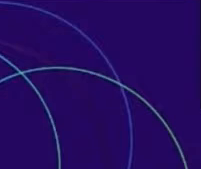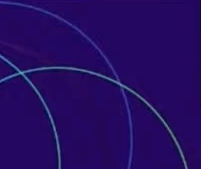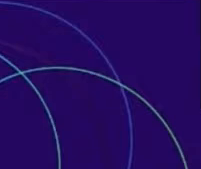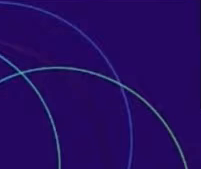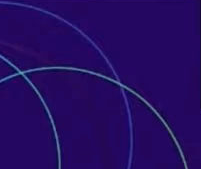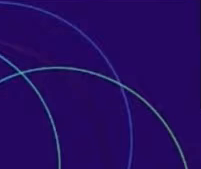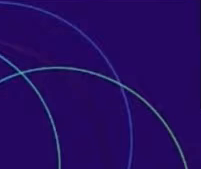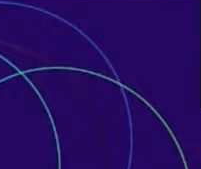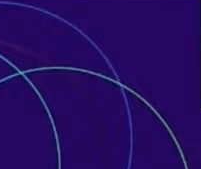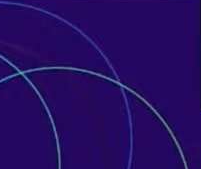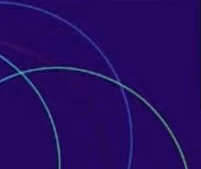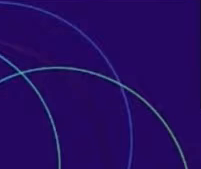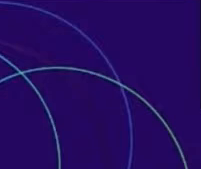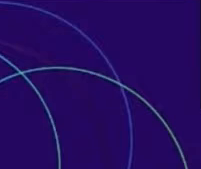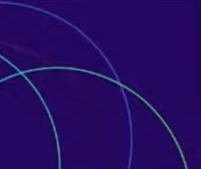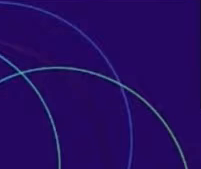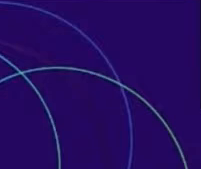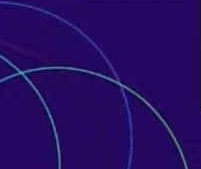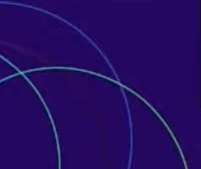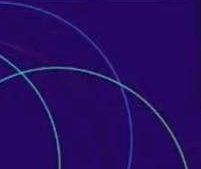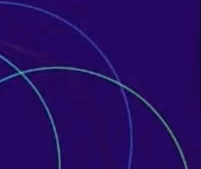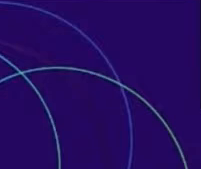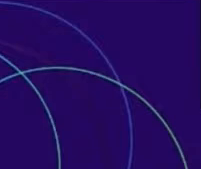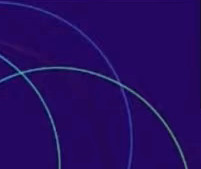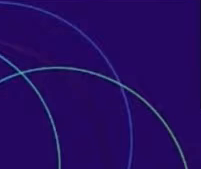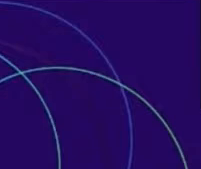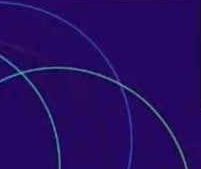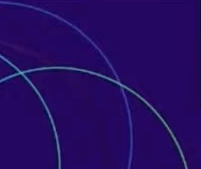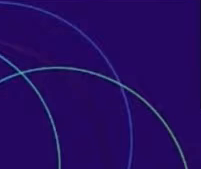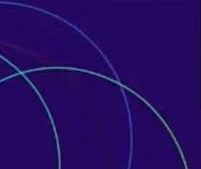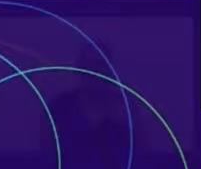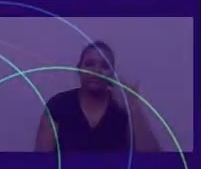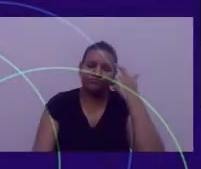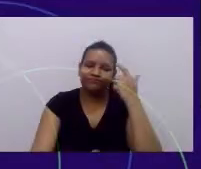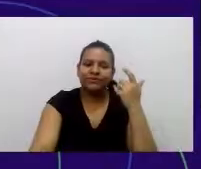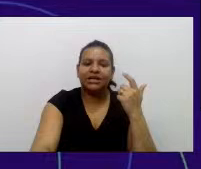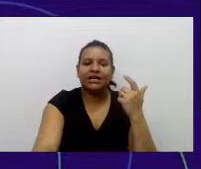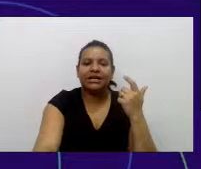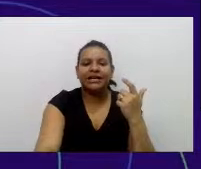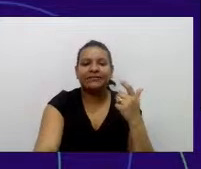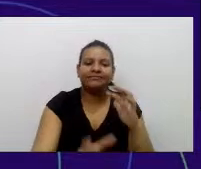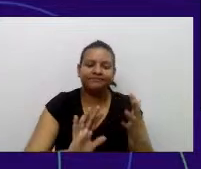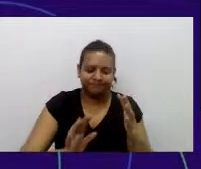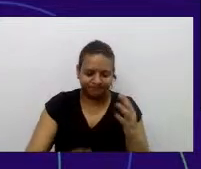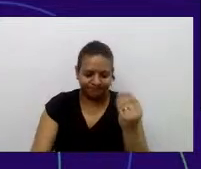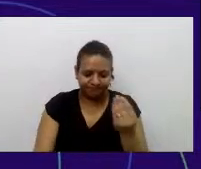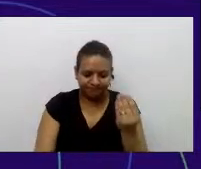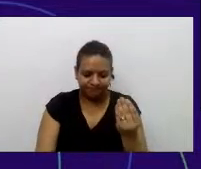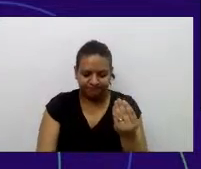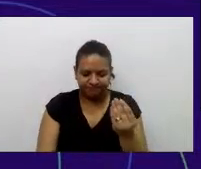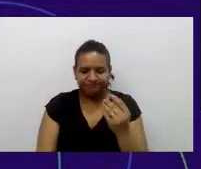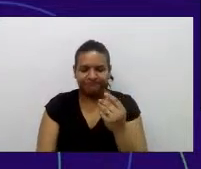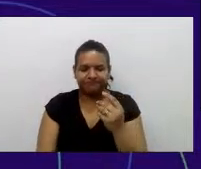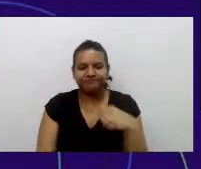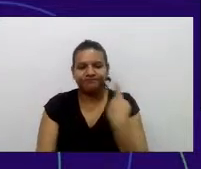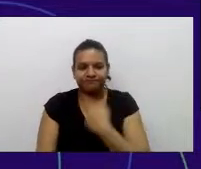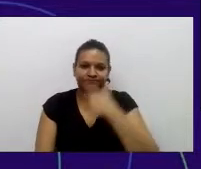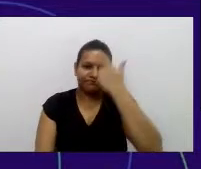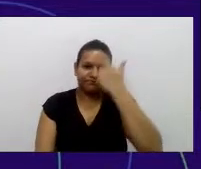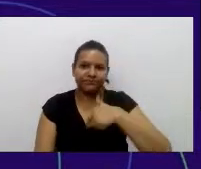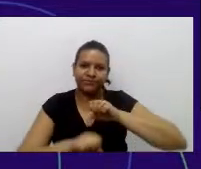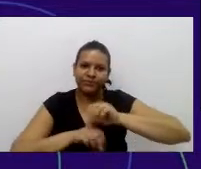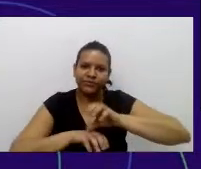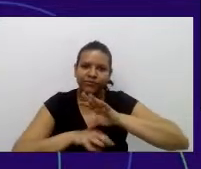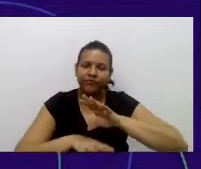think when it comes to us educators teaching our students how to use the tool